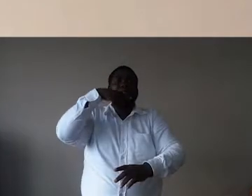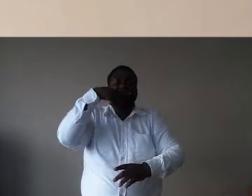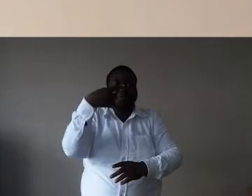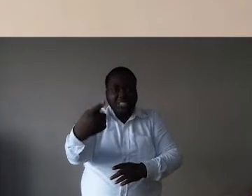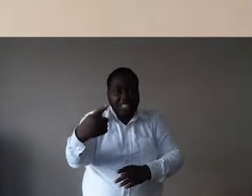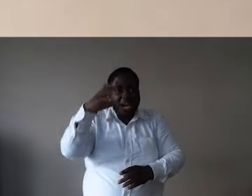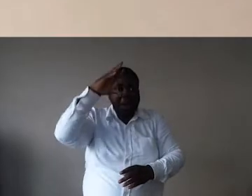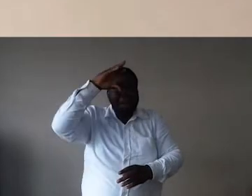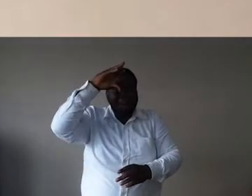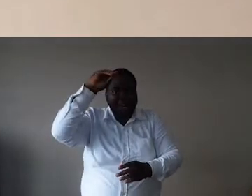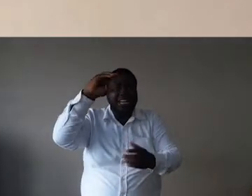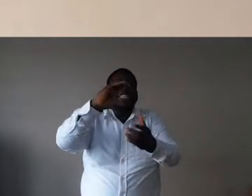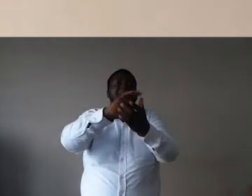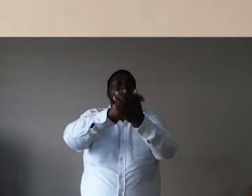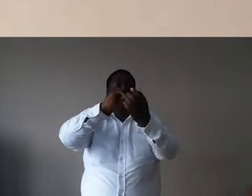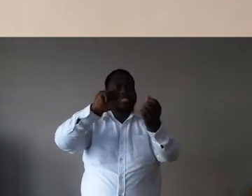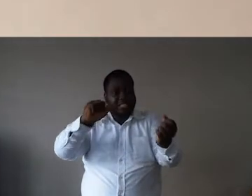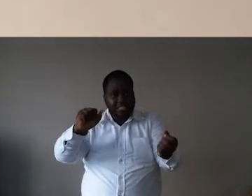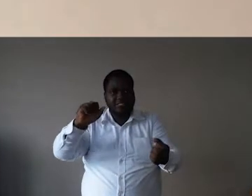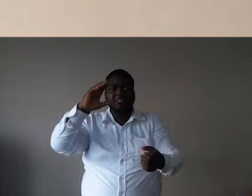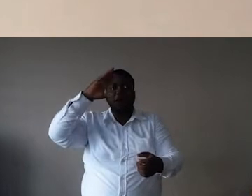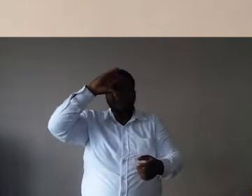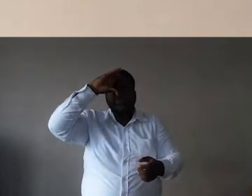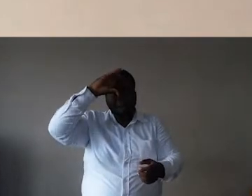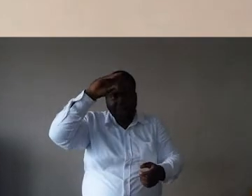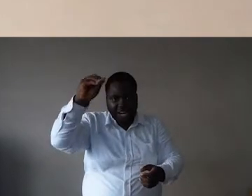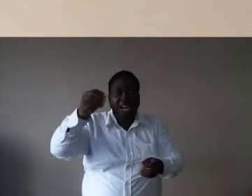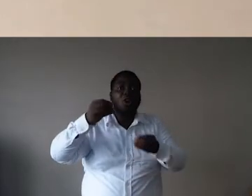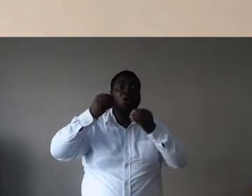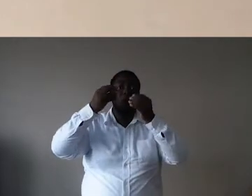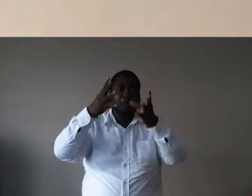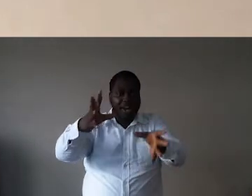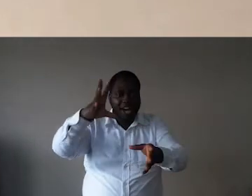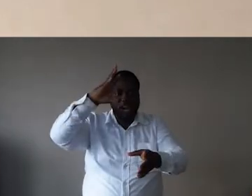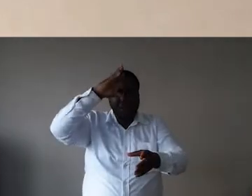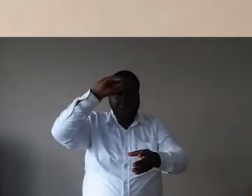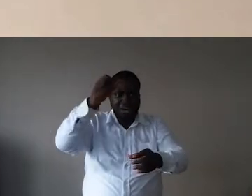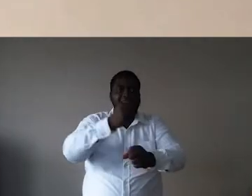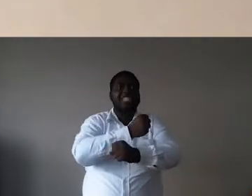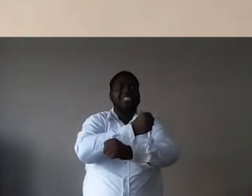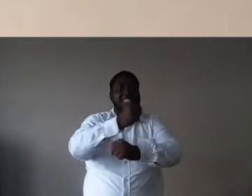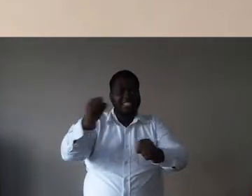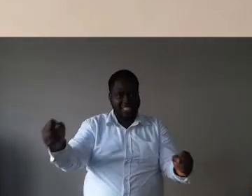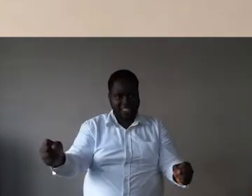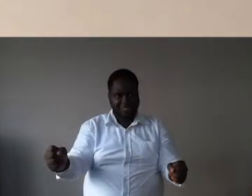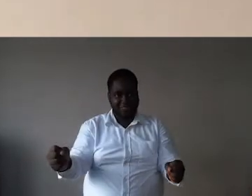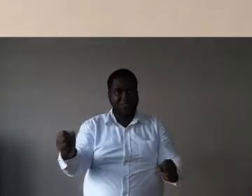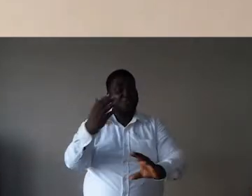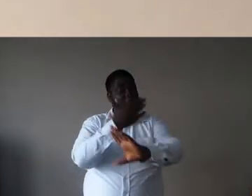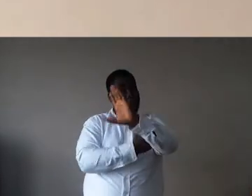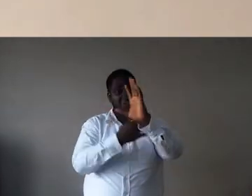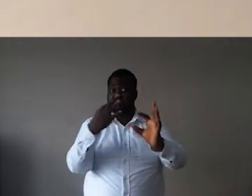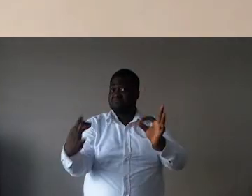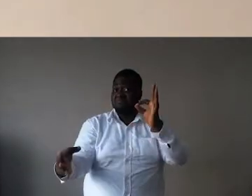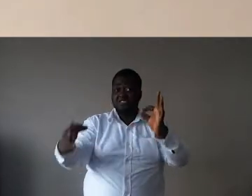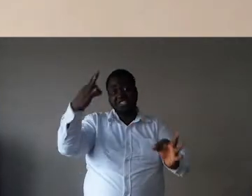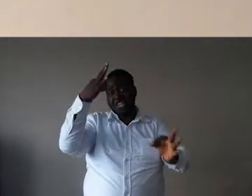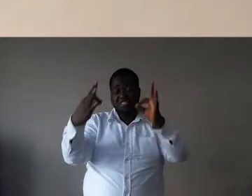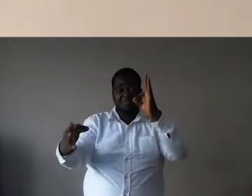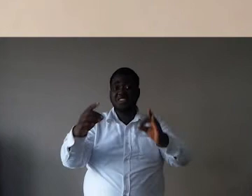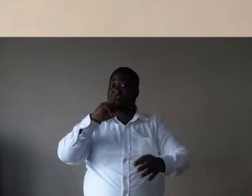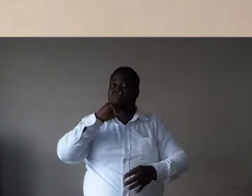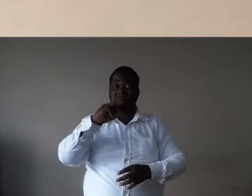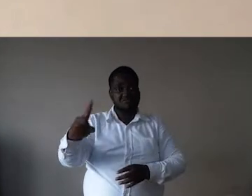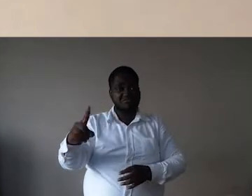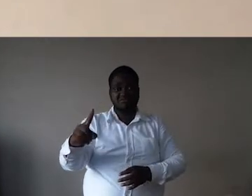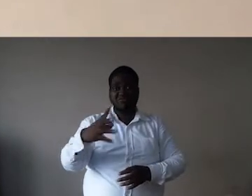speaks and man believes and man obeys, God saves. Yes, the law of the Lord is